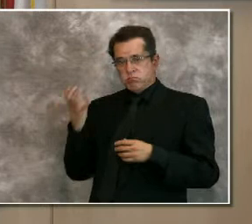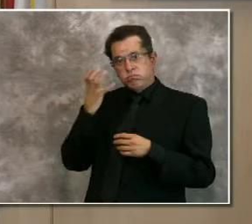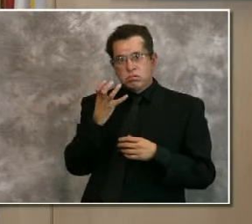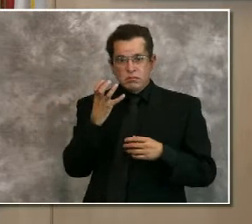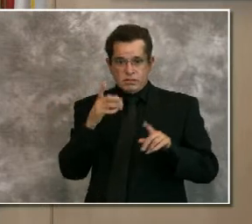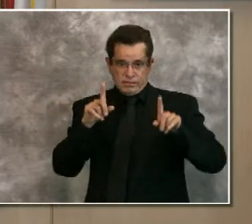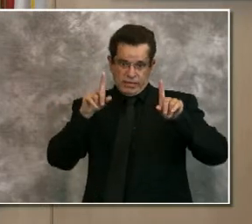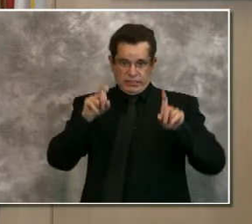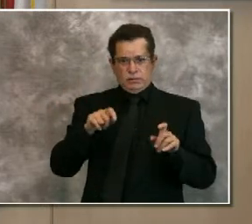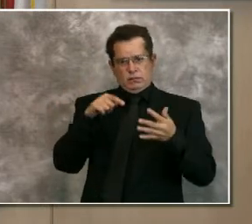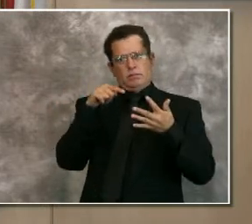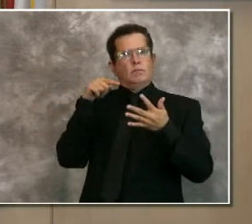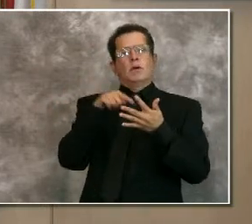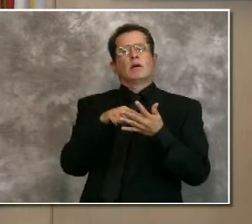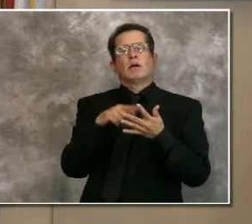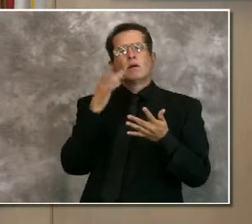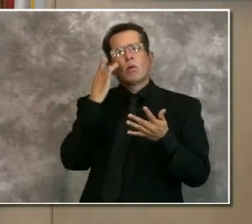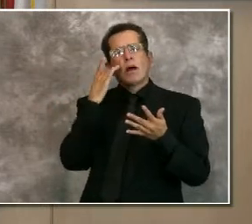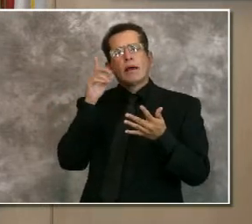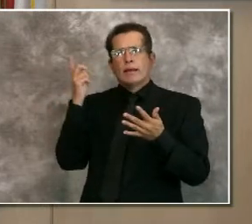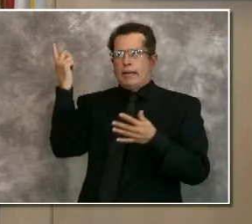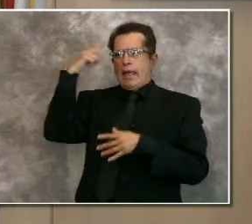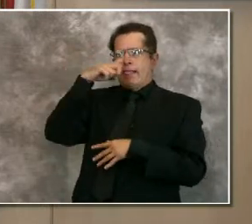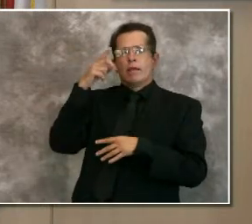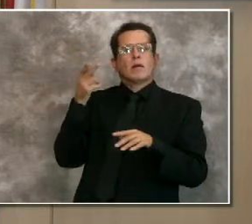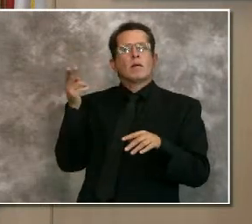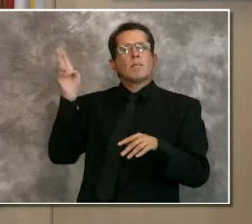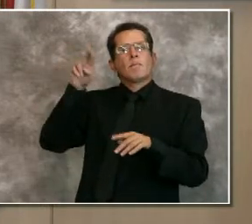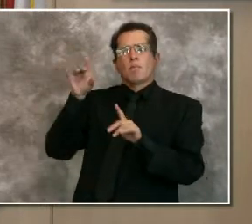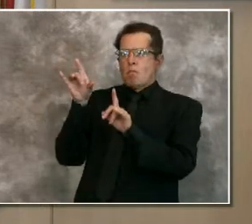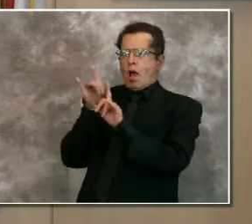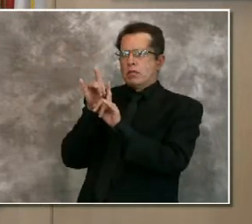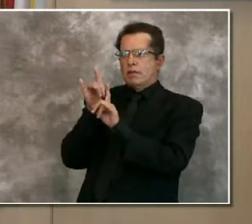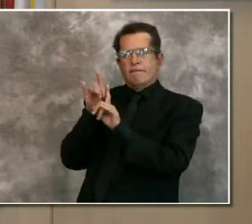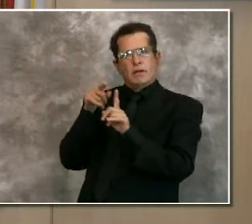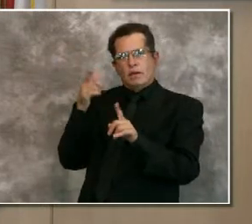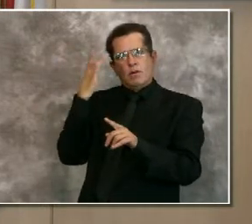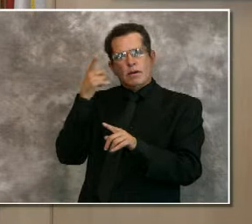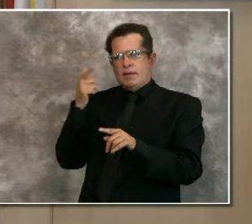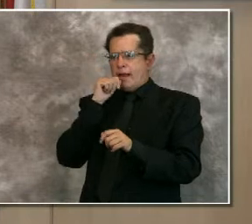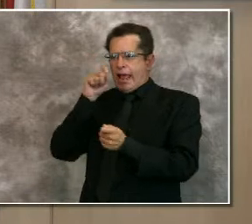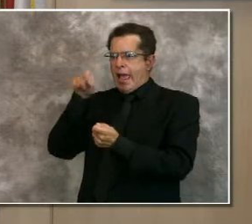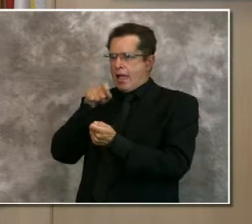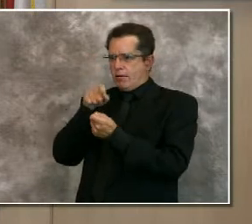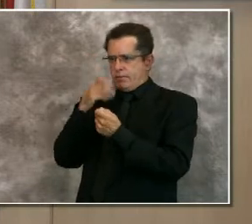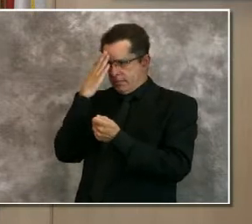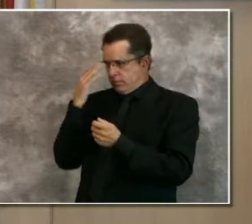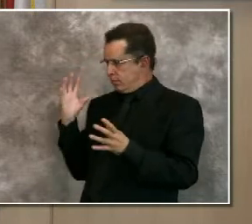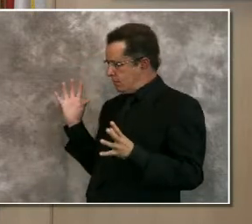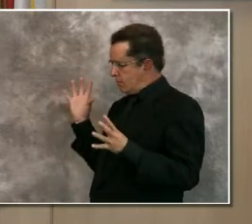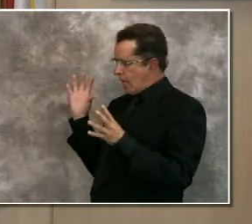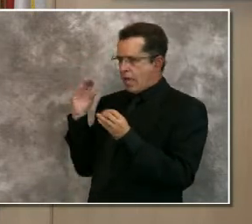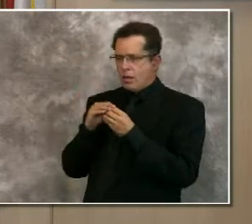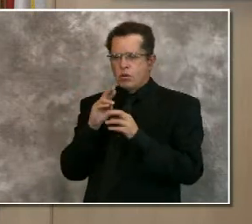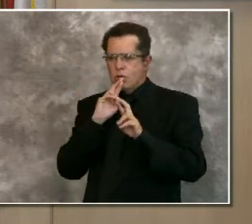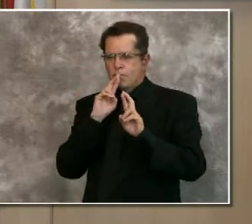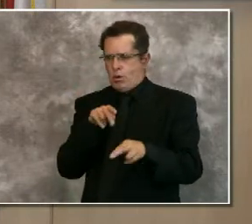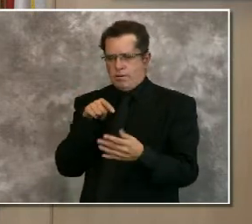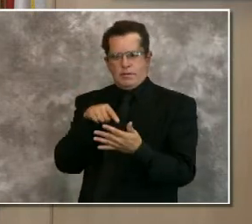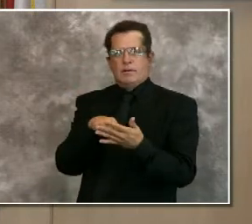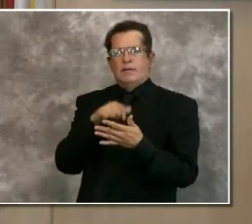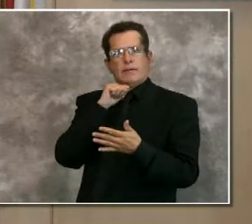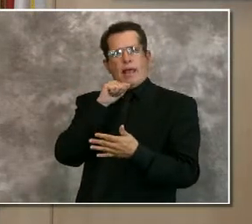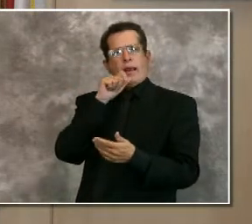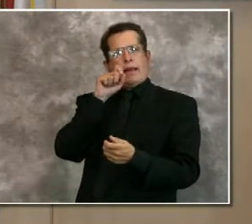to that is, how can the daily positive rates and new cases be accurate when it includes prior tests? And I'll hold the follow-up question.